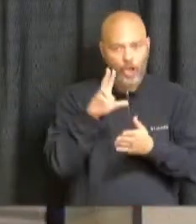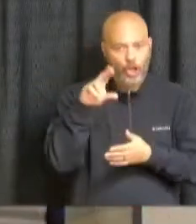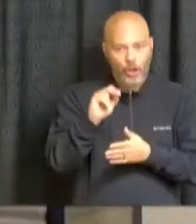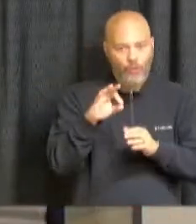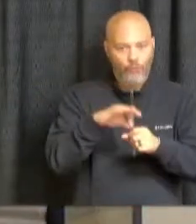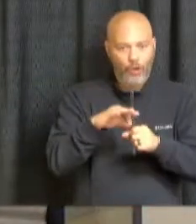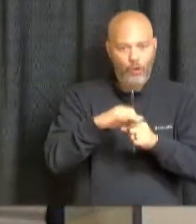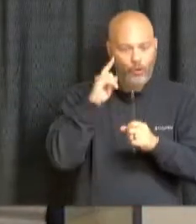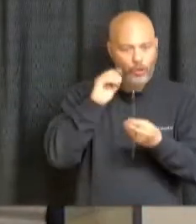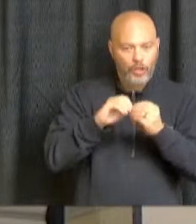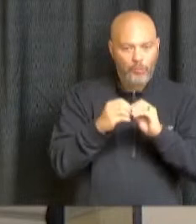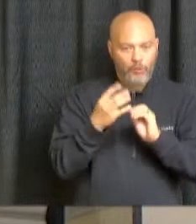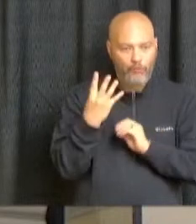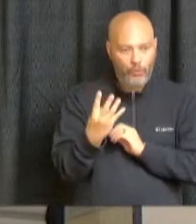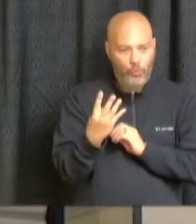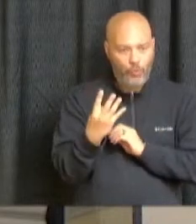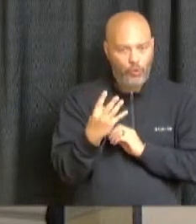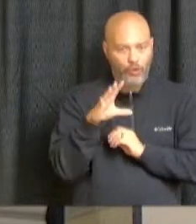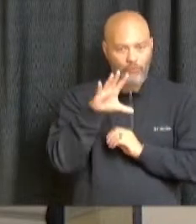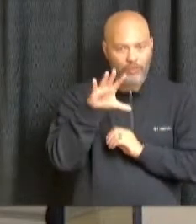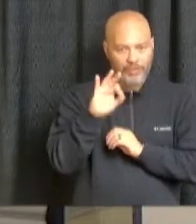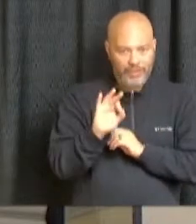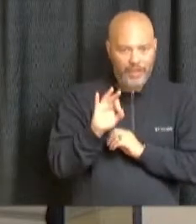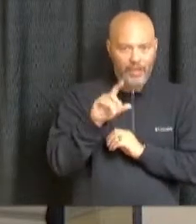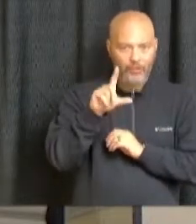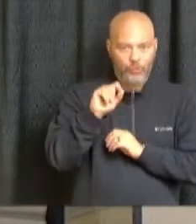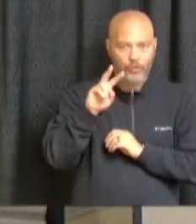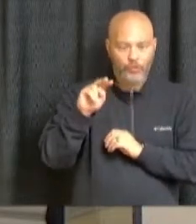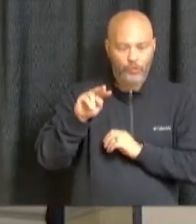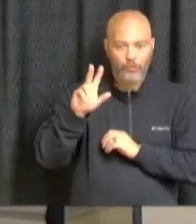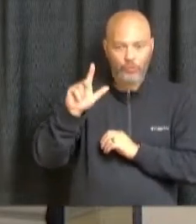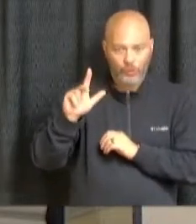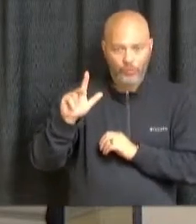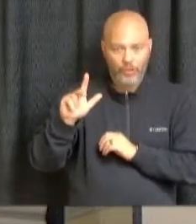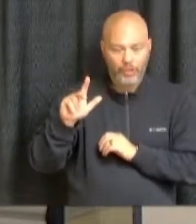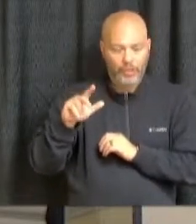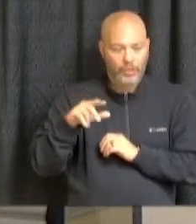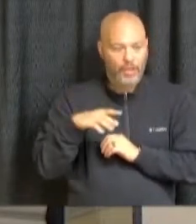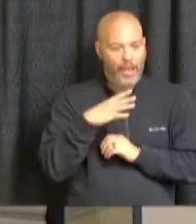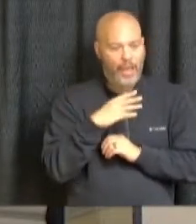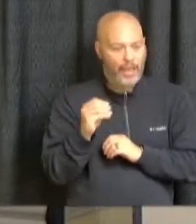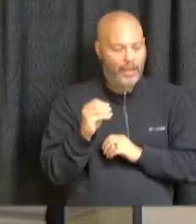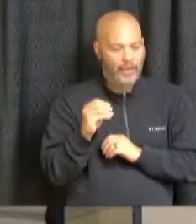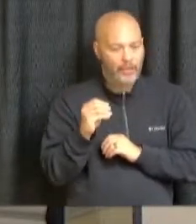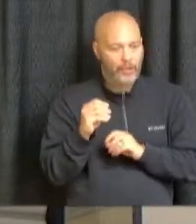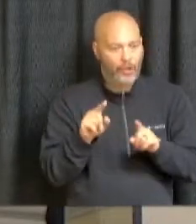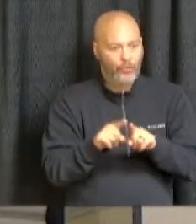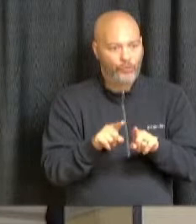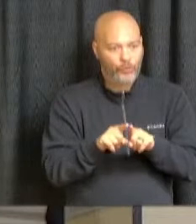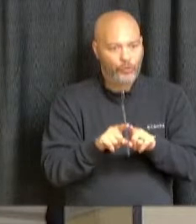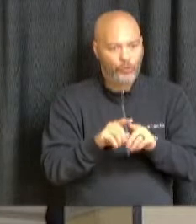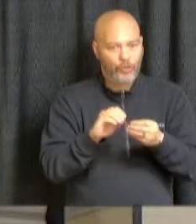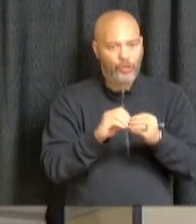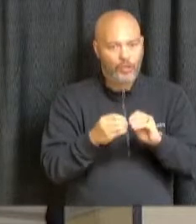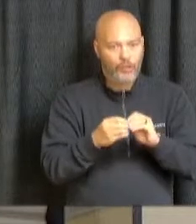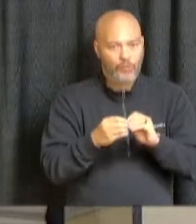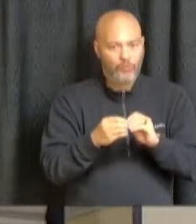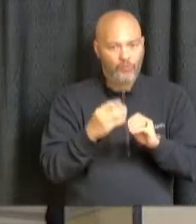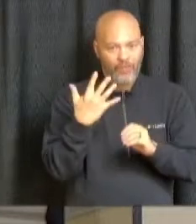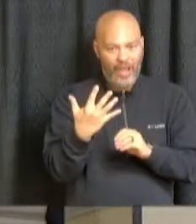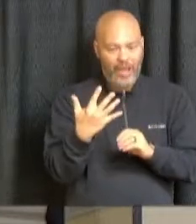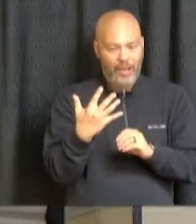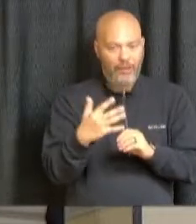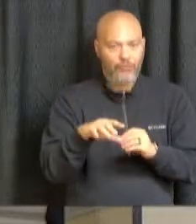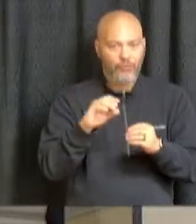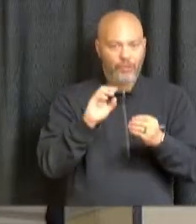vote on number 4, ordinance 59, 2022-23, and ordinance, item number